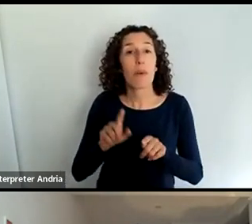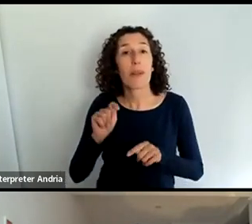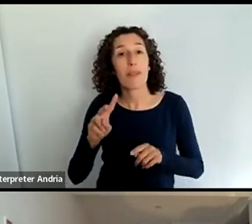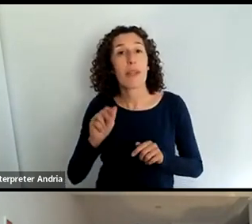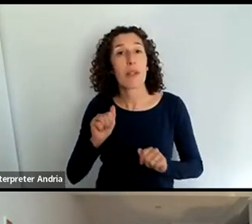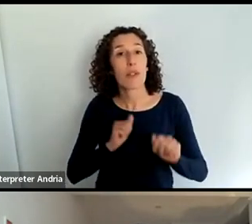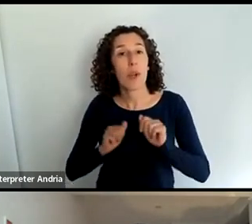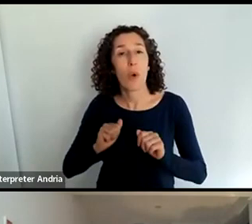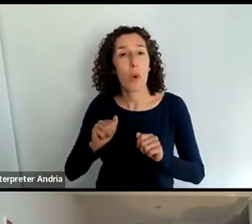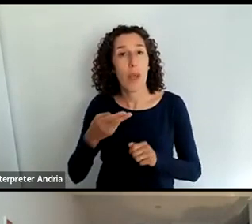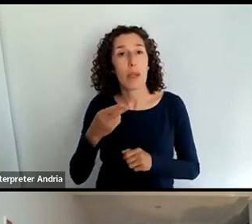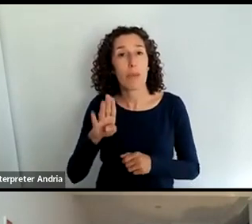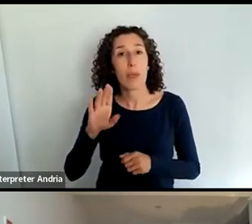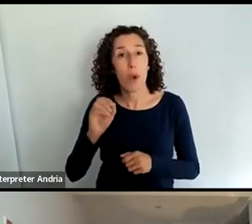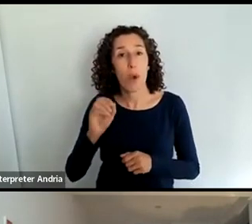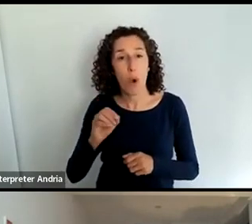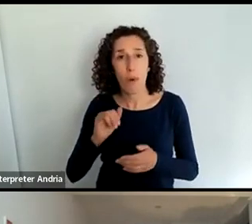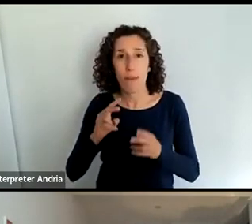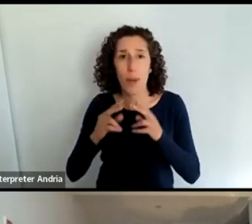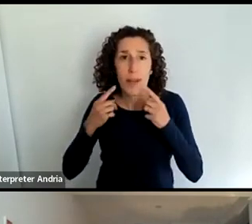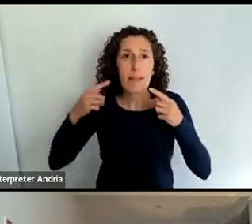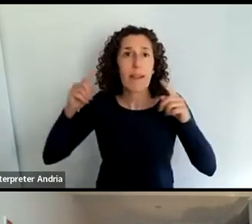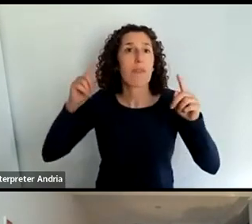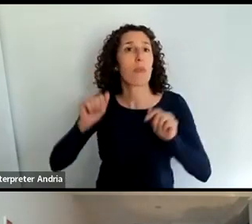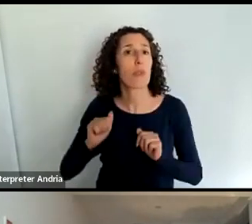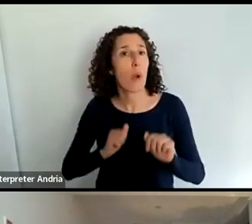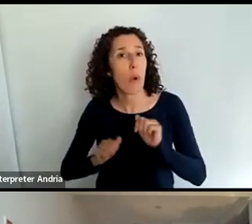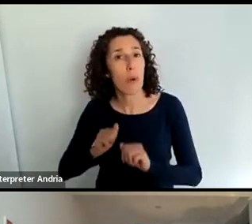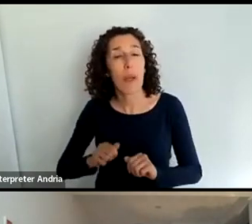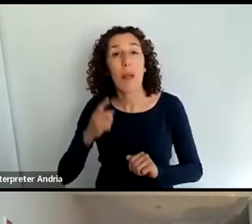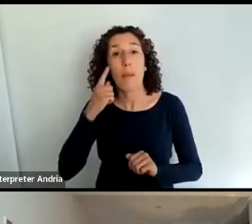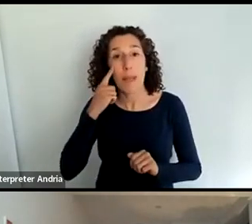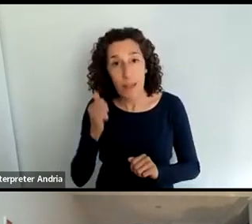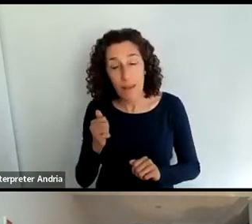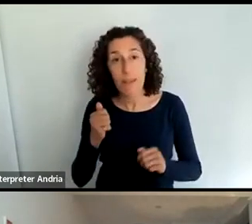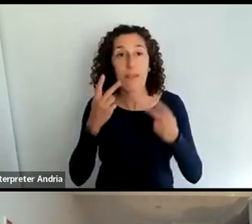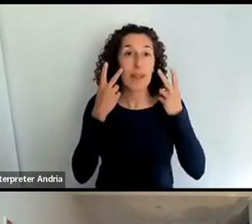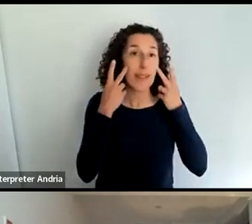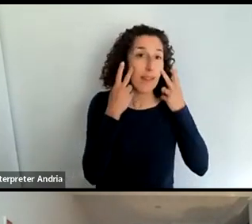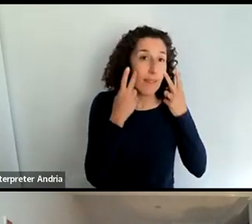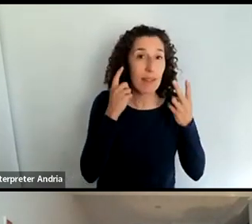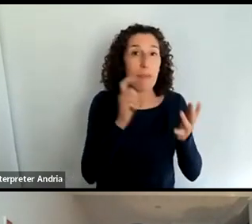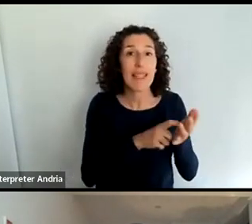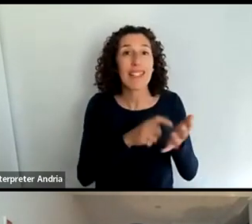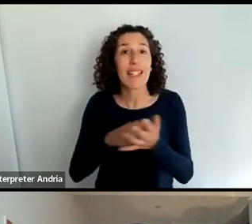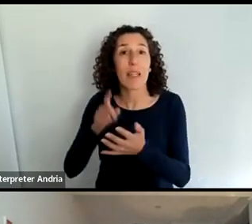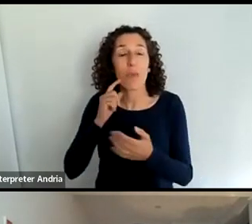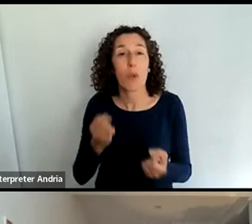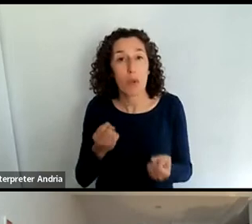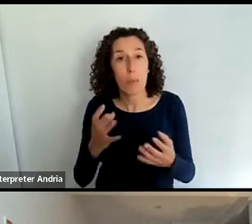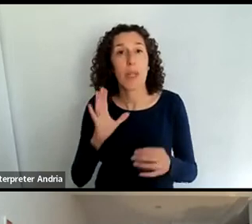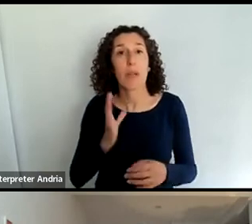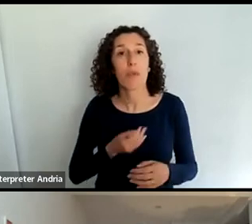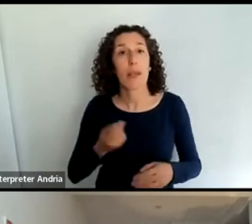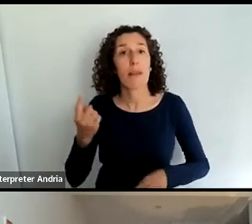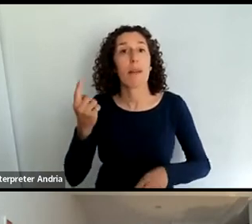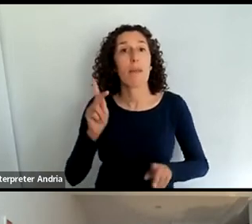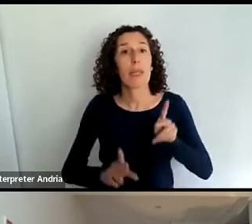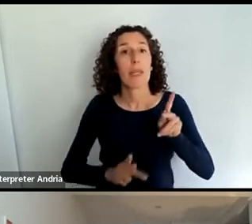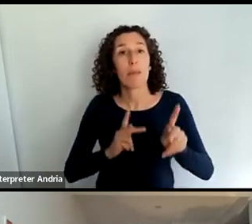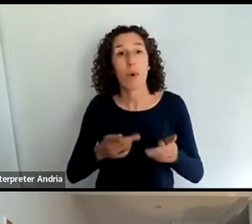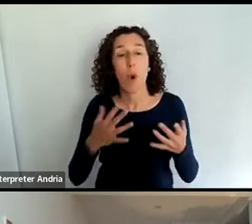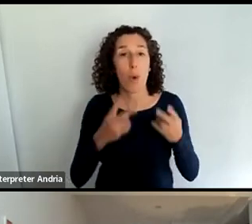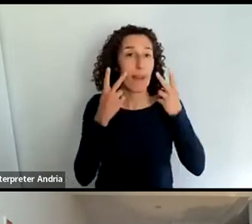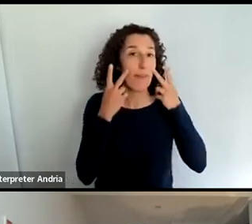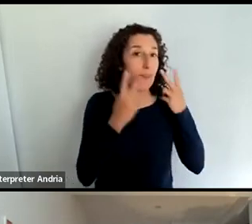it's because of the visibility of so many trans people that not only have I been able to have, the life that I have, the